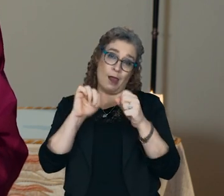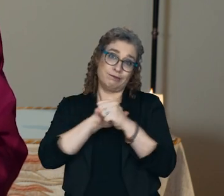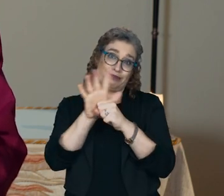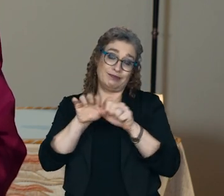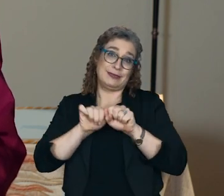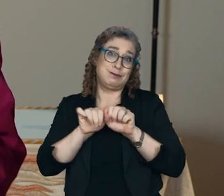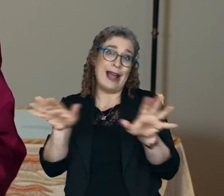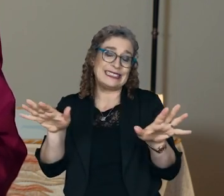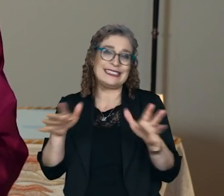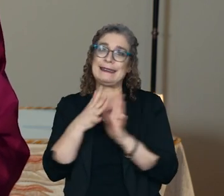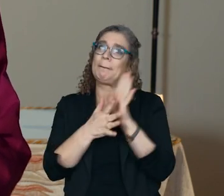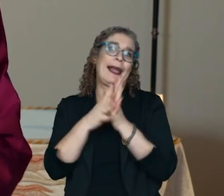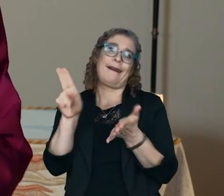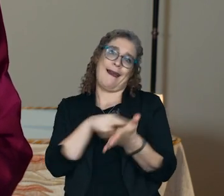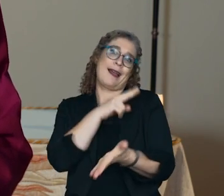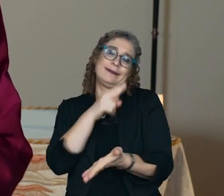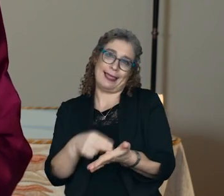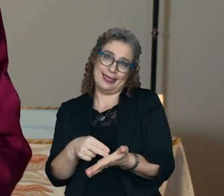pandemic. However,